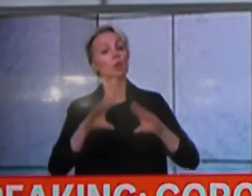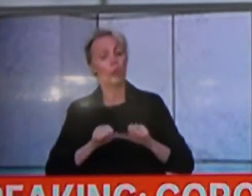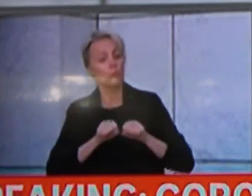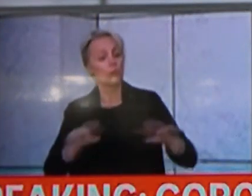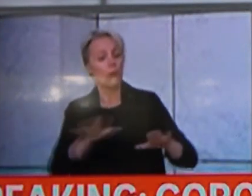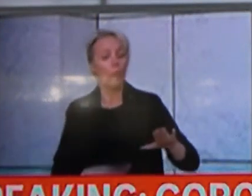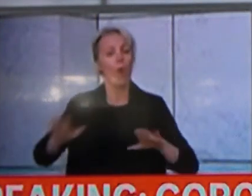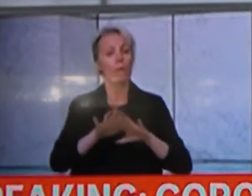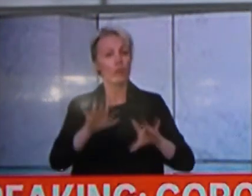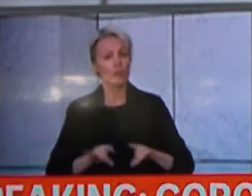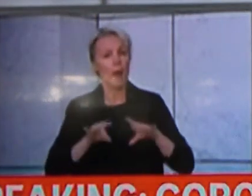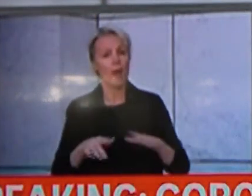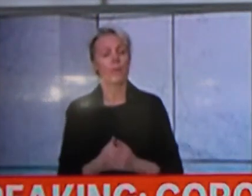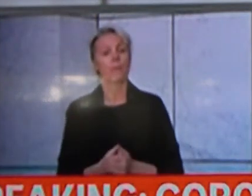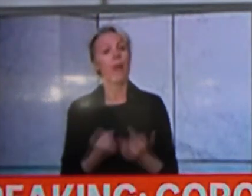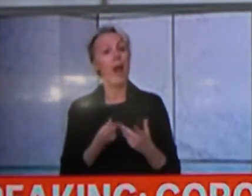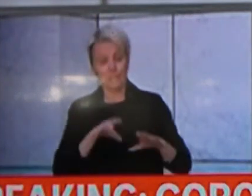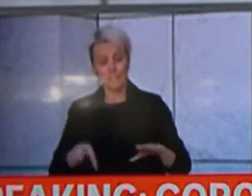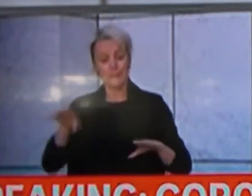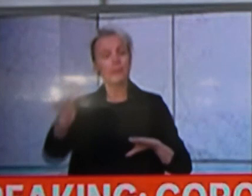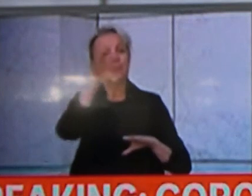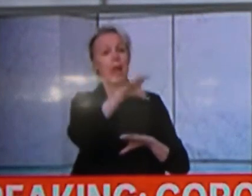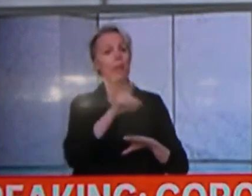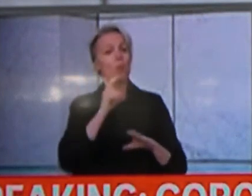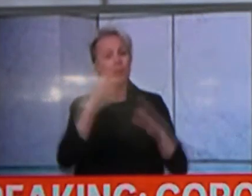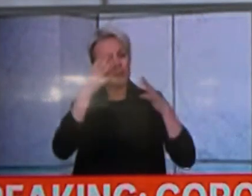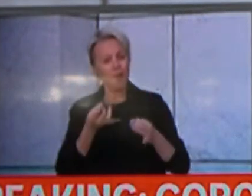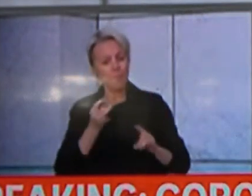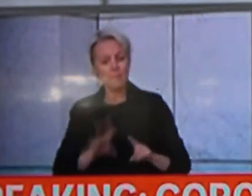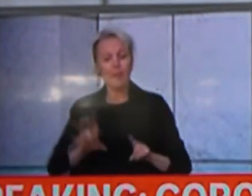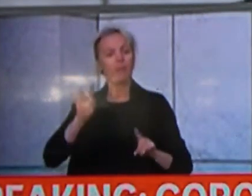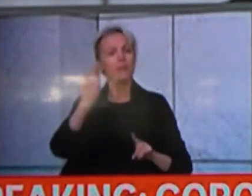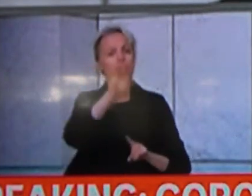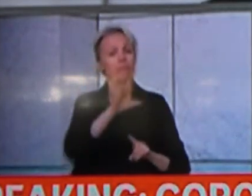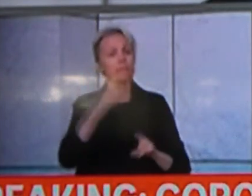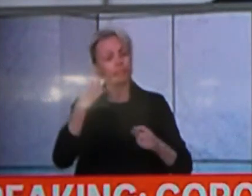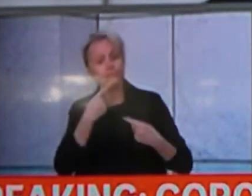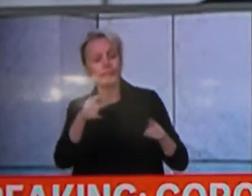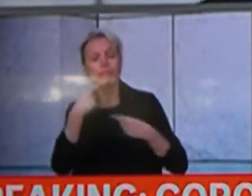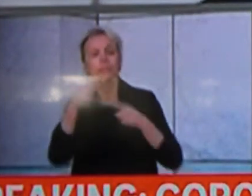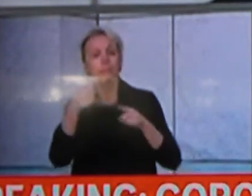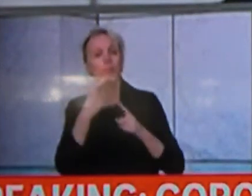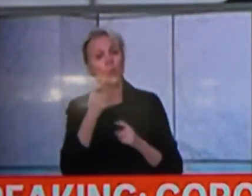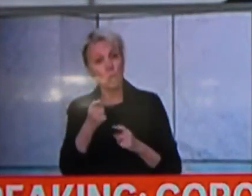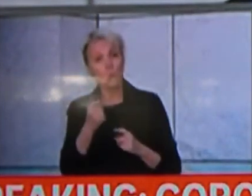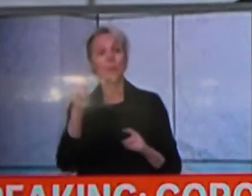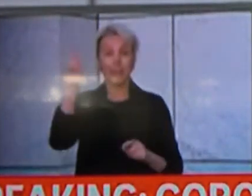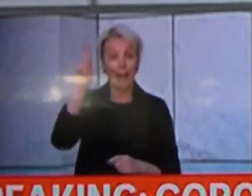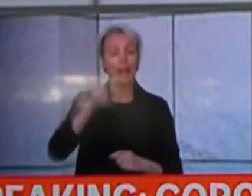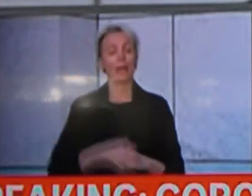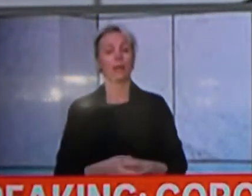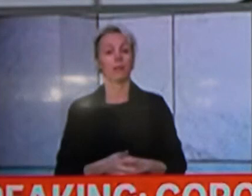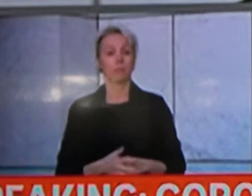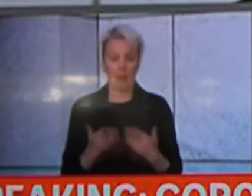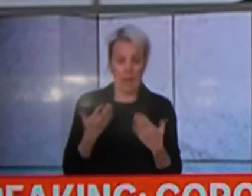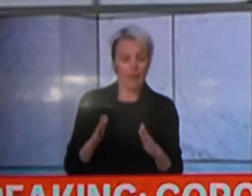around the country. Other states will be making other decisions on these issues, and I understand they'll be making further announcements today. I will leave